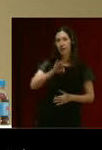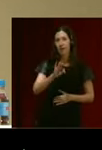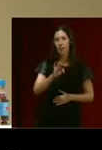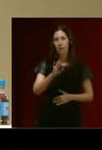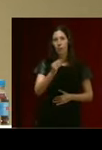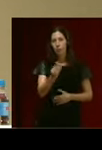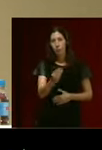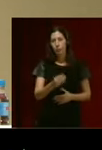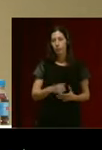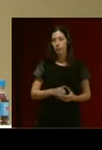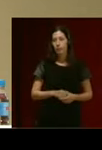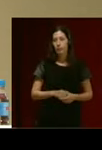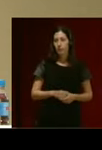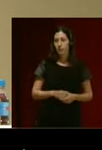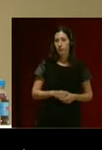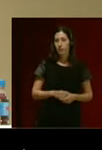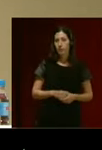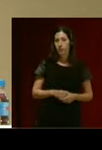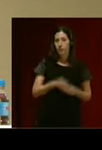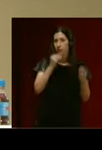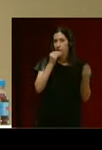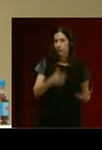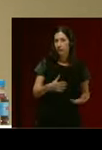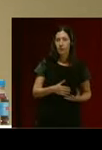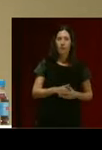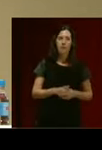National Center